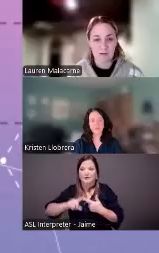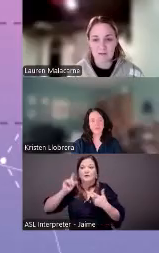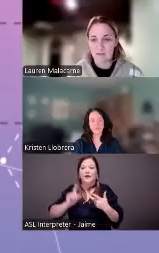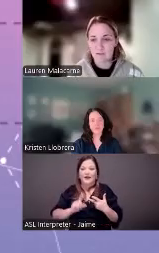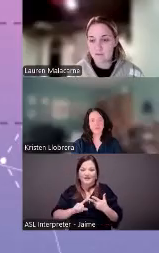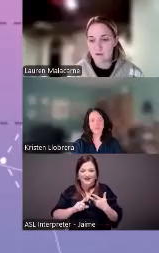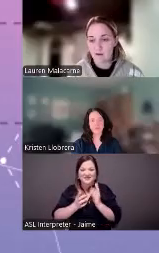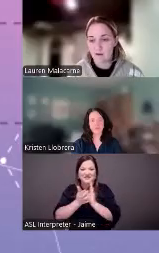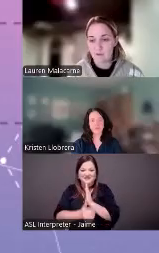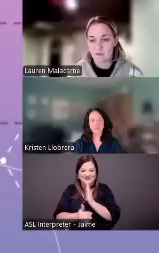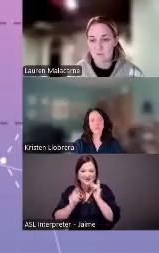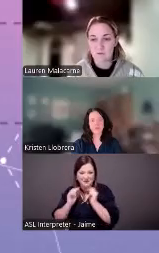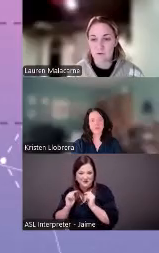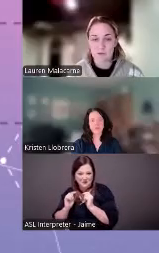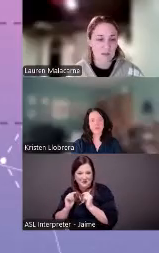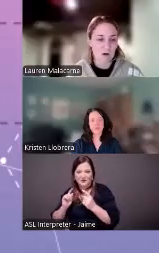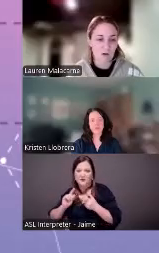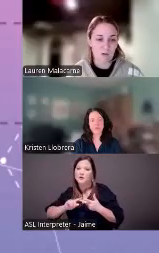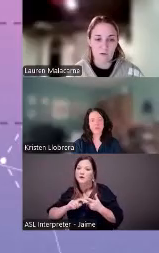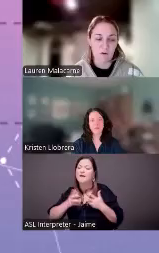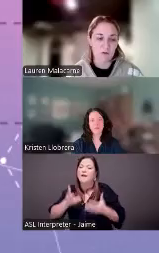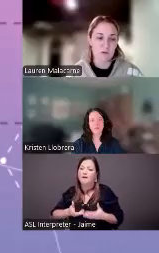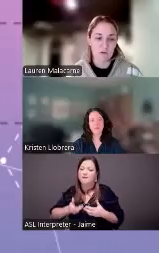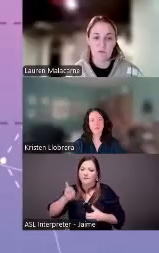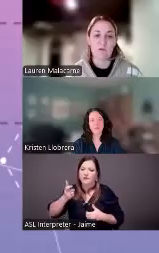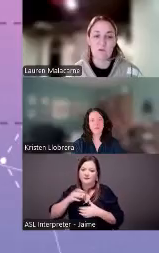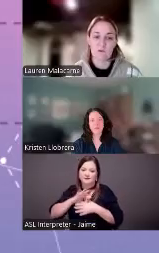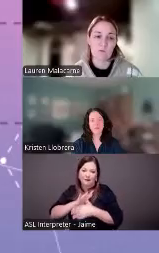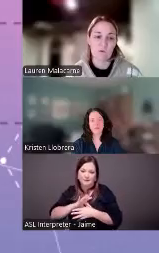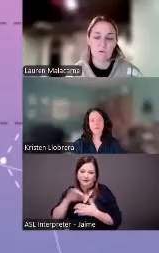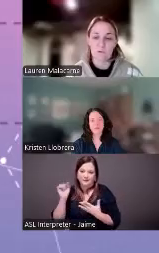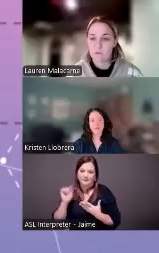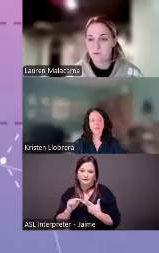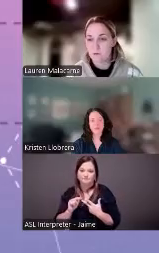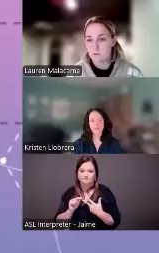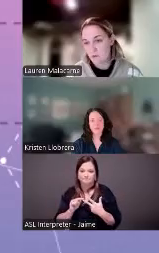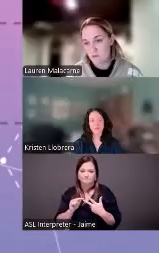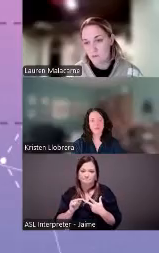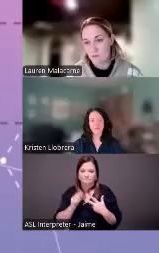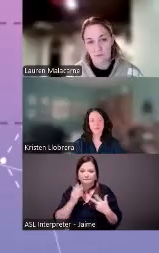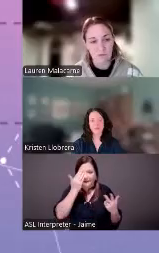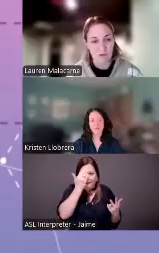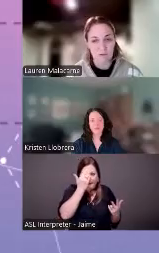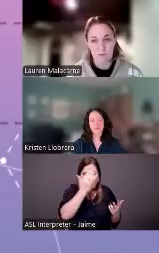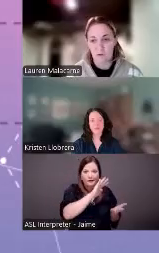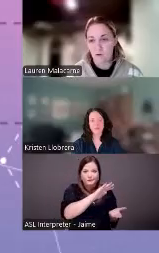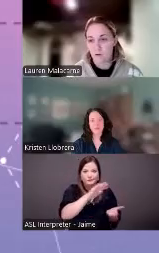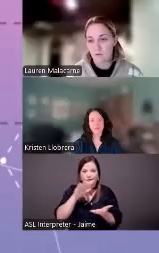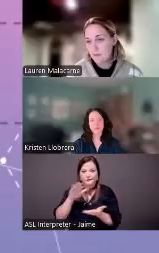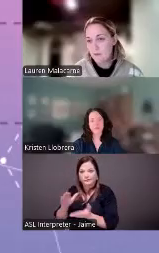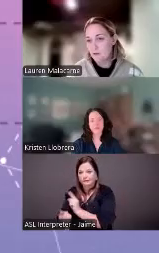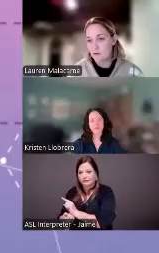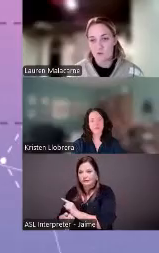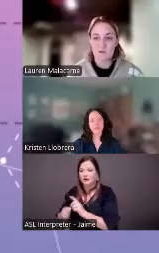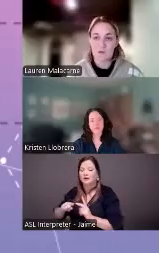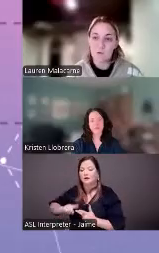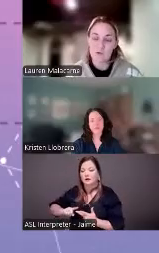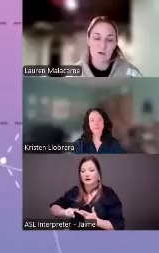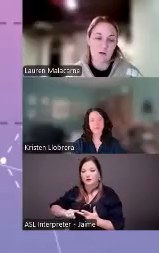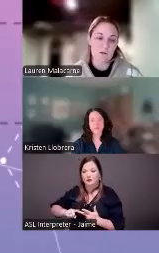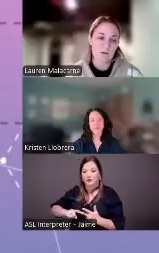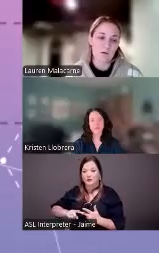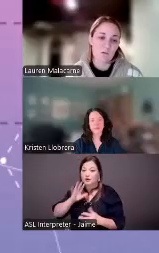the biggest lift in terms of translating all of the knowledge. And within those tutorials, we talk through a number of things regarding,